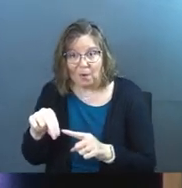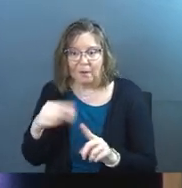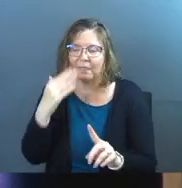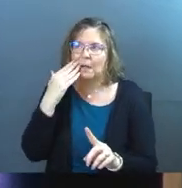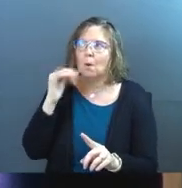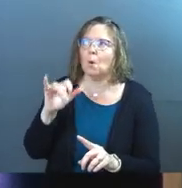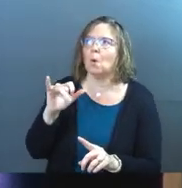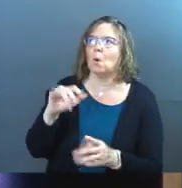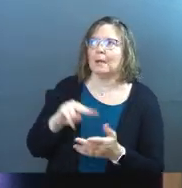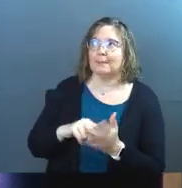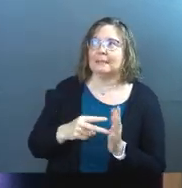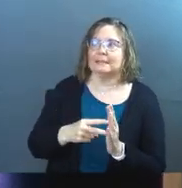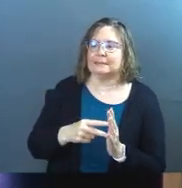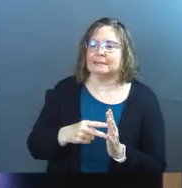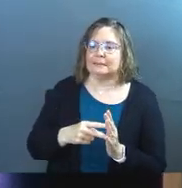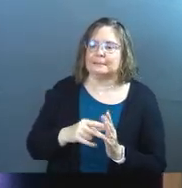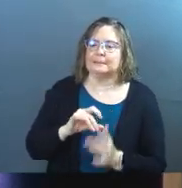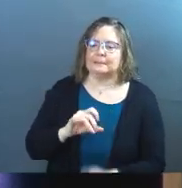they know no is no.